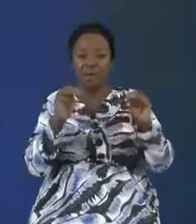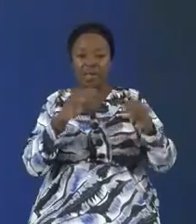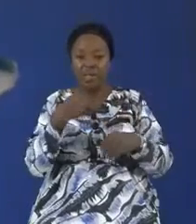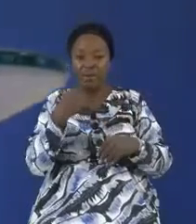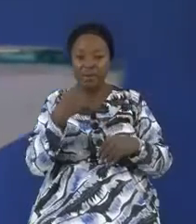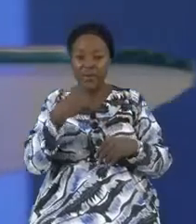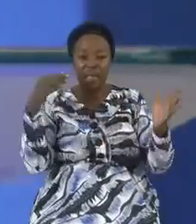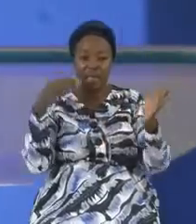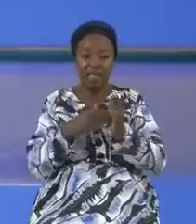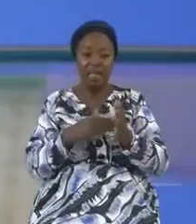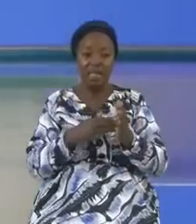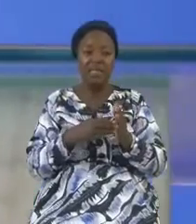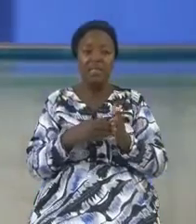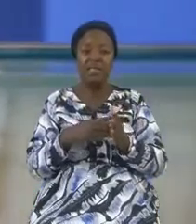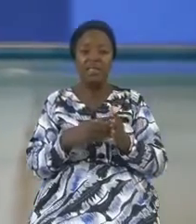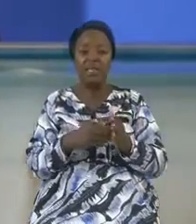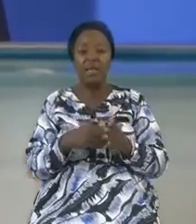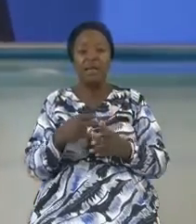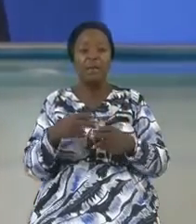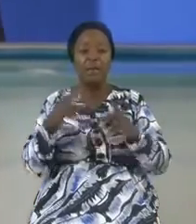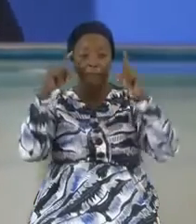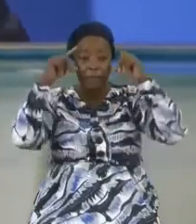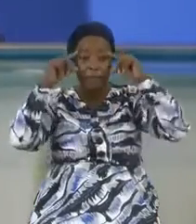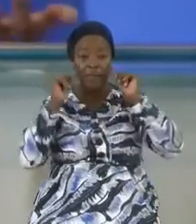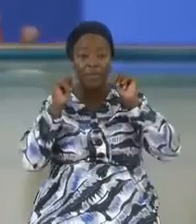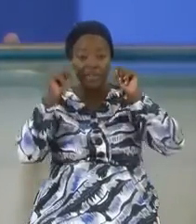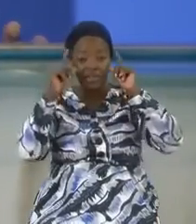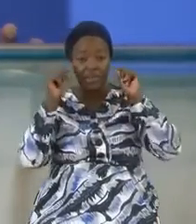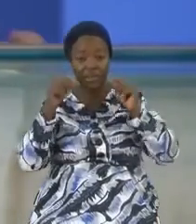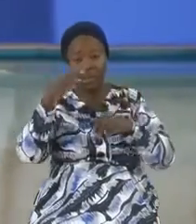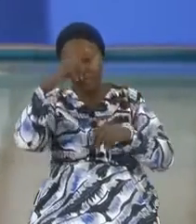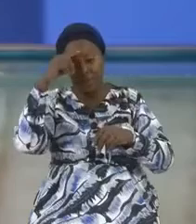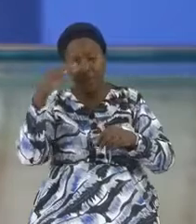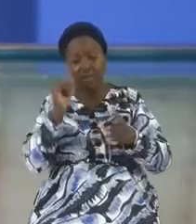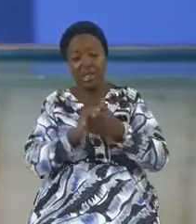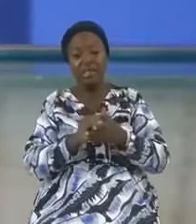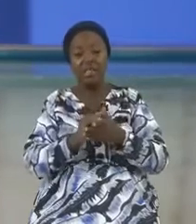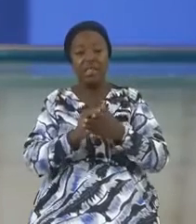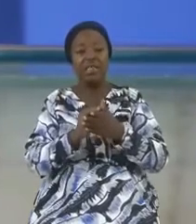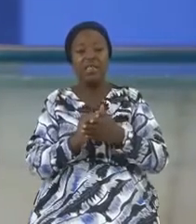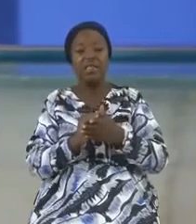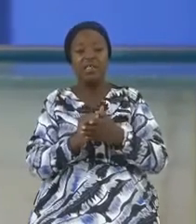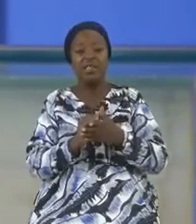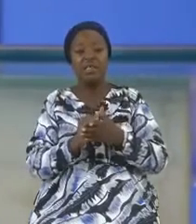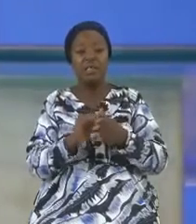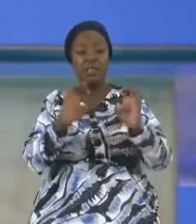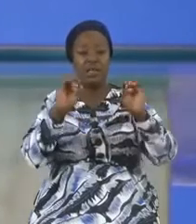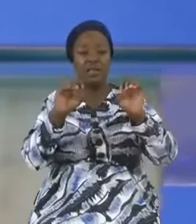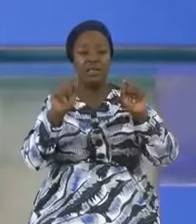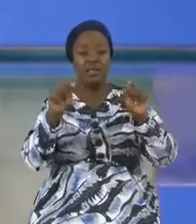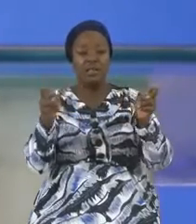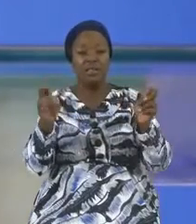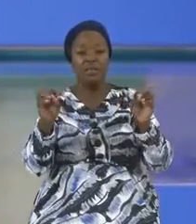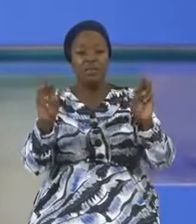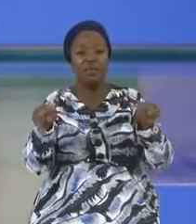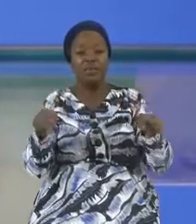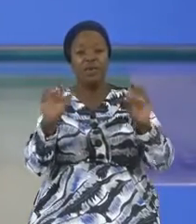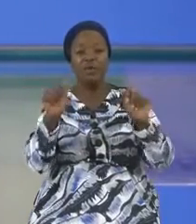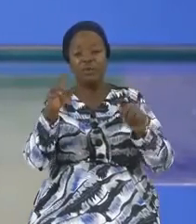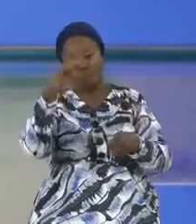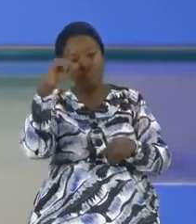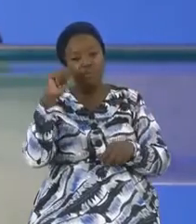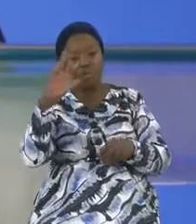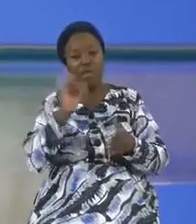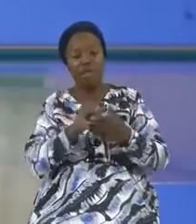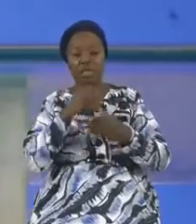woman whom he had married. For he had married an Ethiopian woman. Look at verse 9.